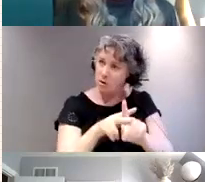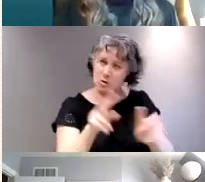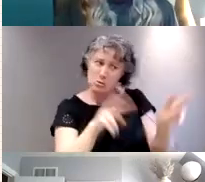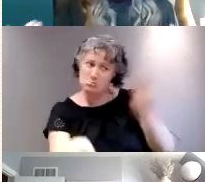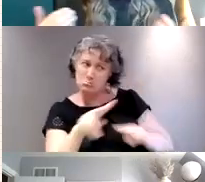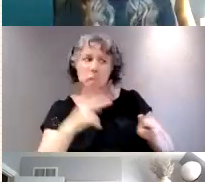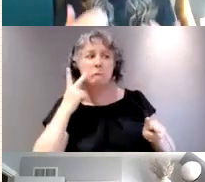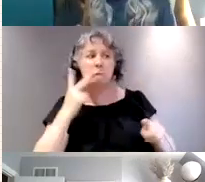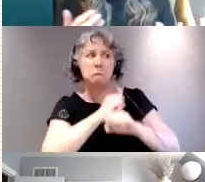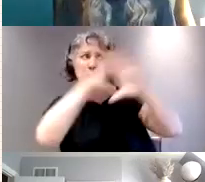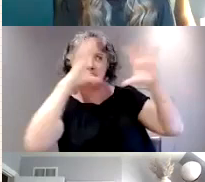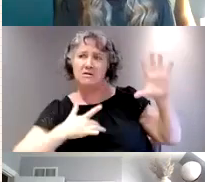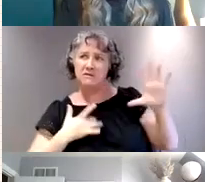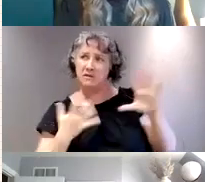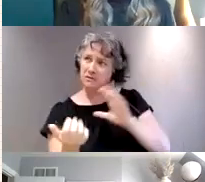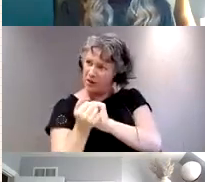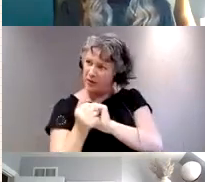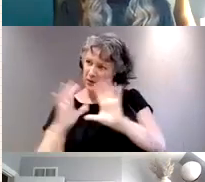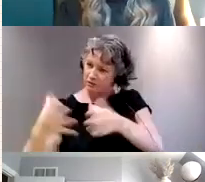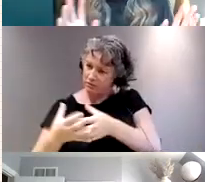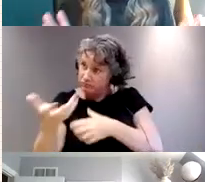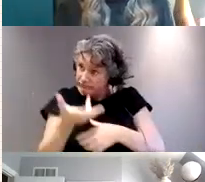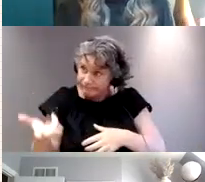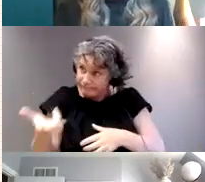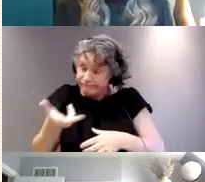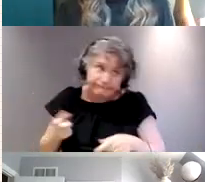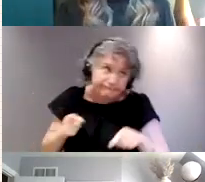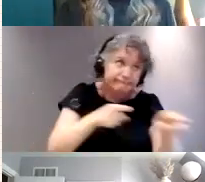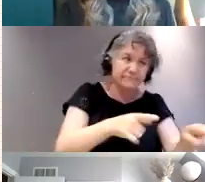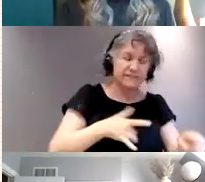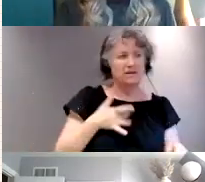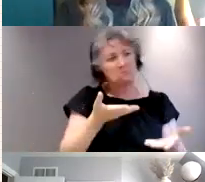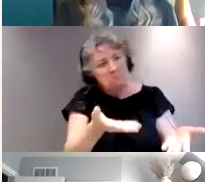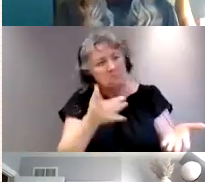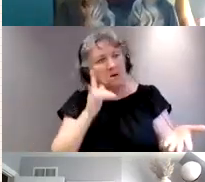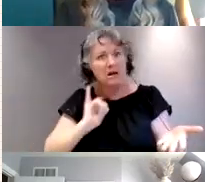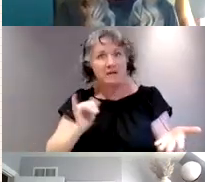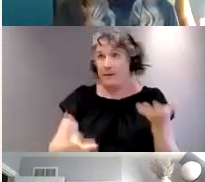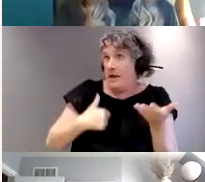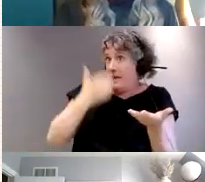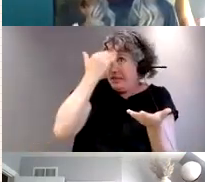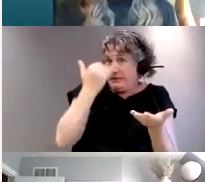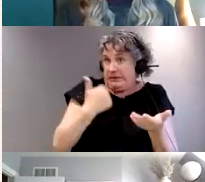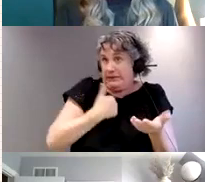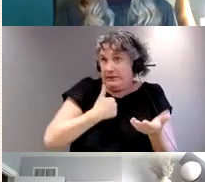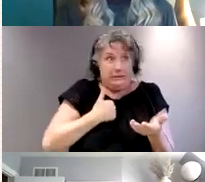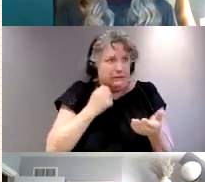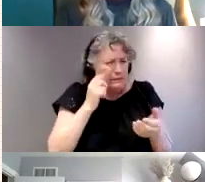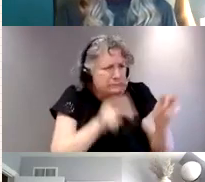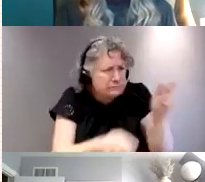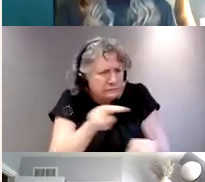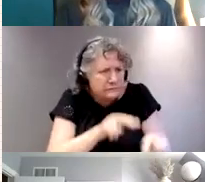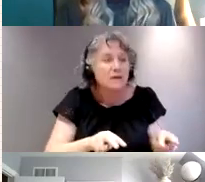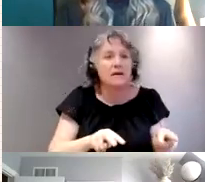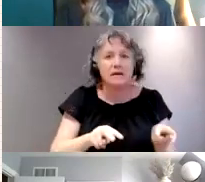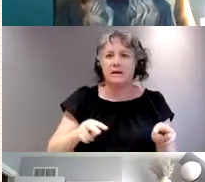care facilities, could we go together so that you can get some information and get a feel for what they're like? Maybe I need to know what they're like. What are your concerns and